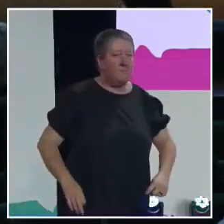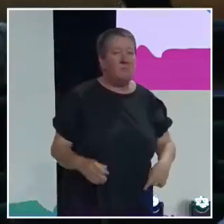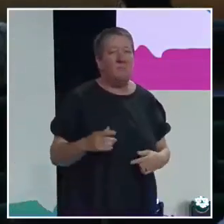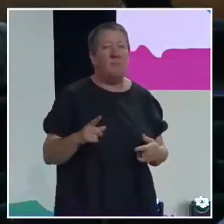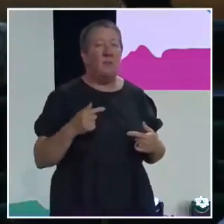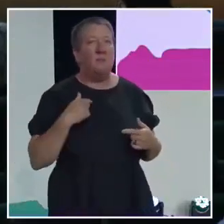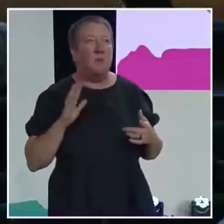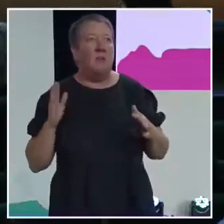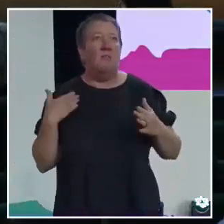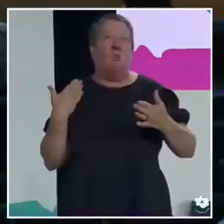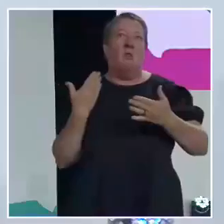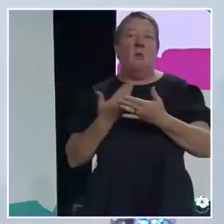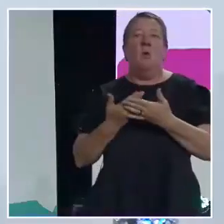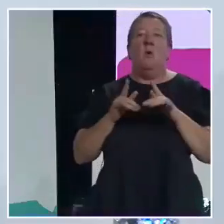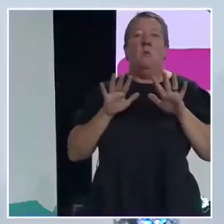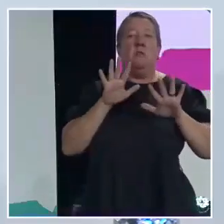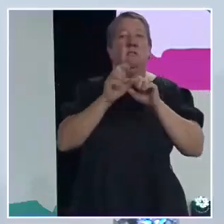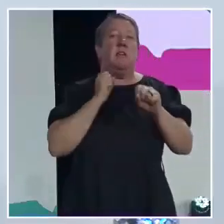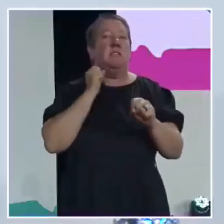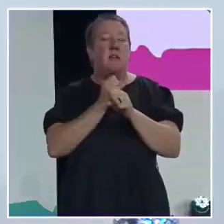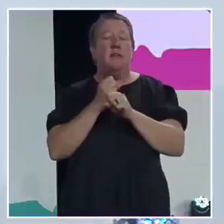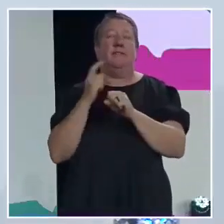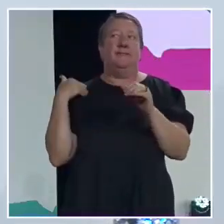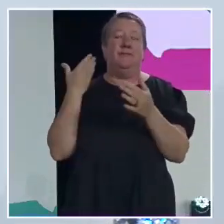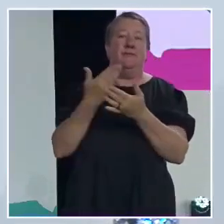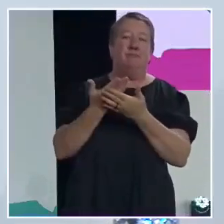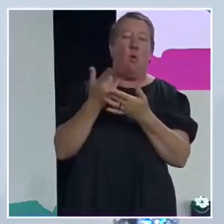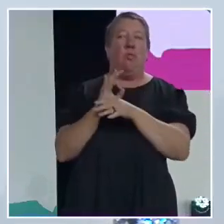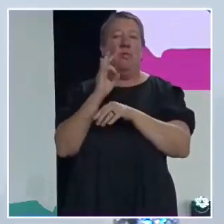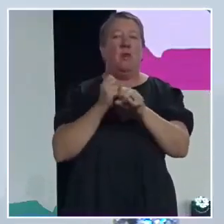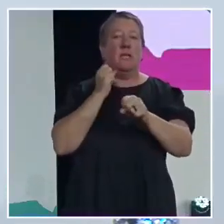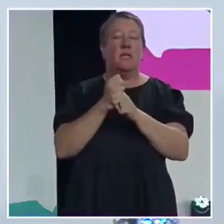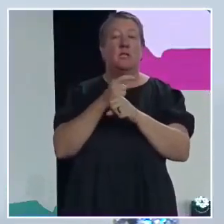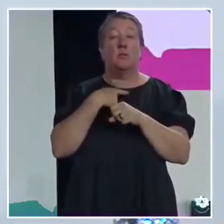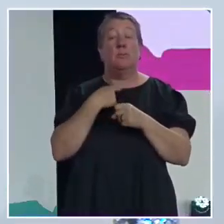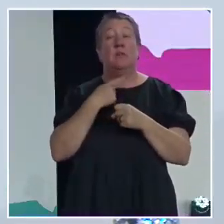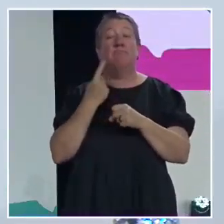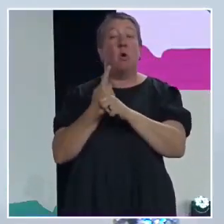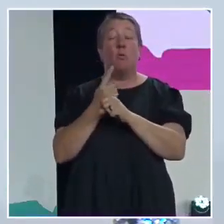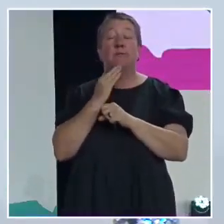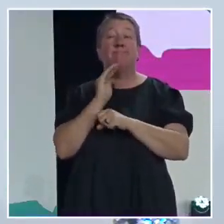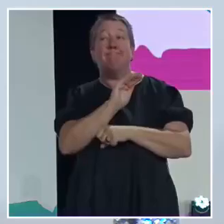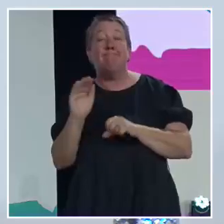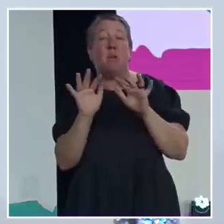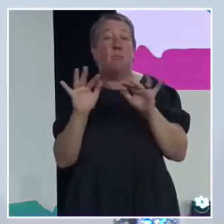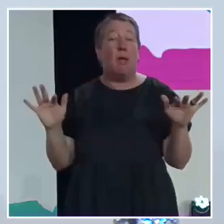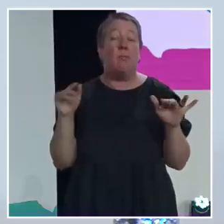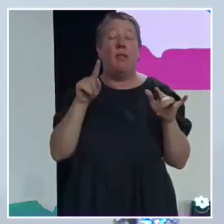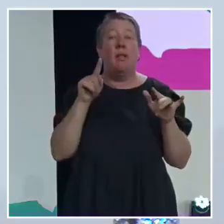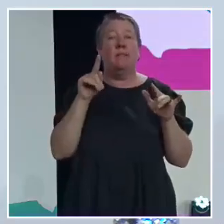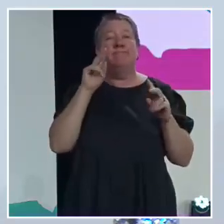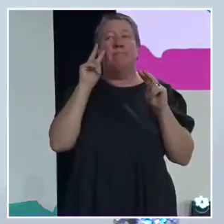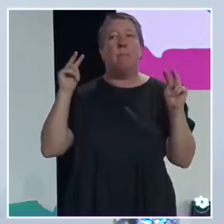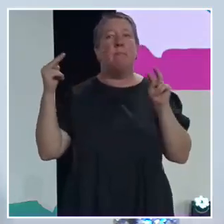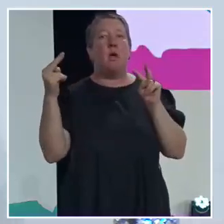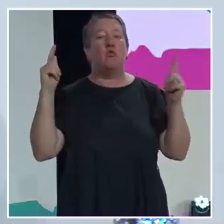years, I think 13 years, that the paradigm shift is not only needed, but it's part of the problem. There's a link between theory and practice. John